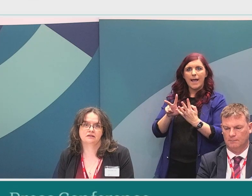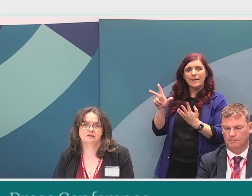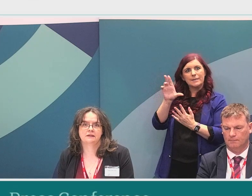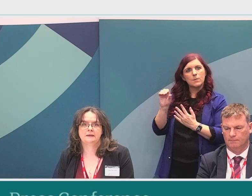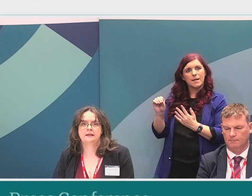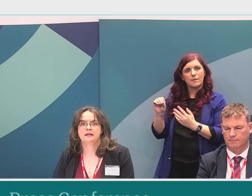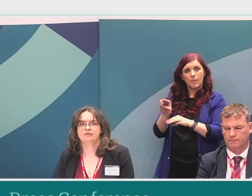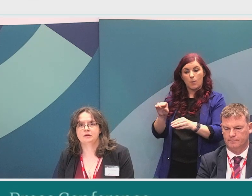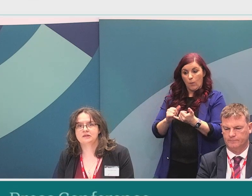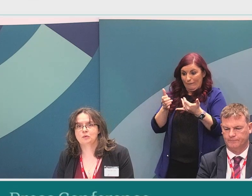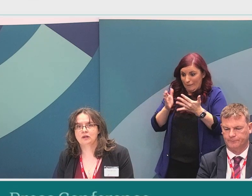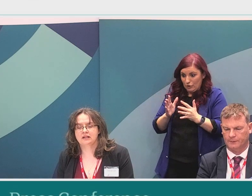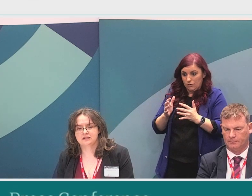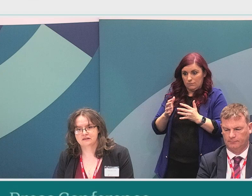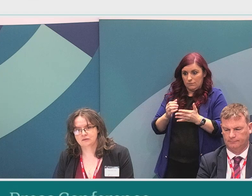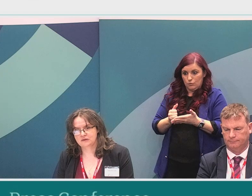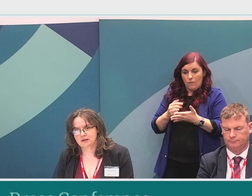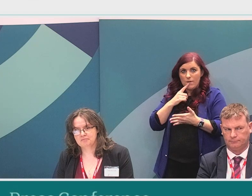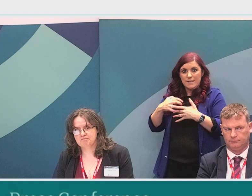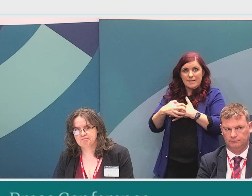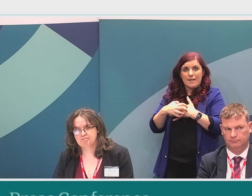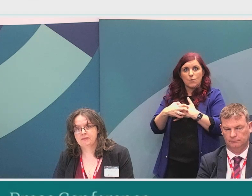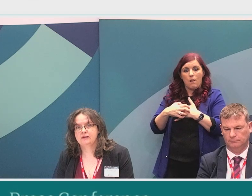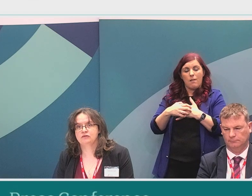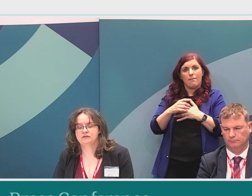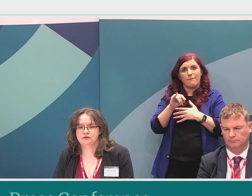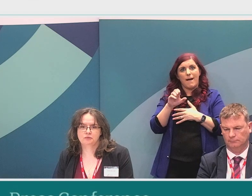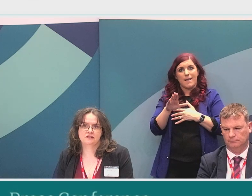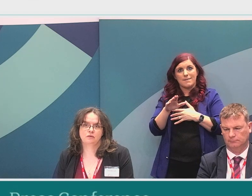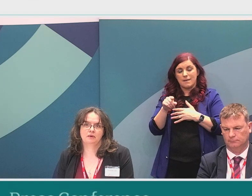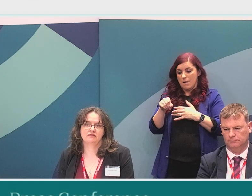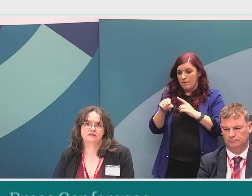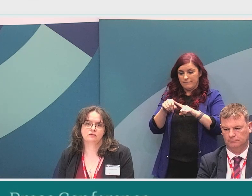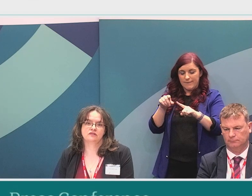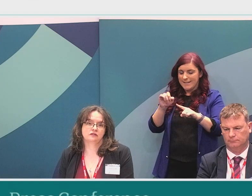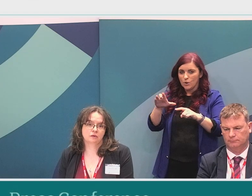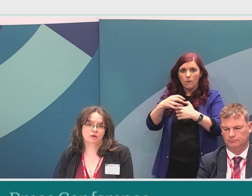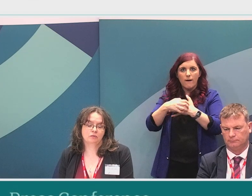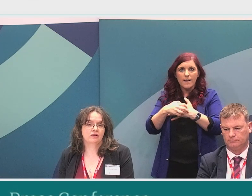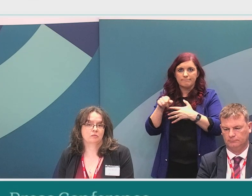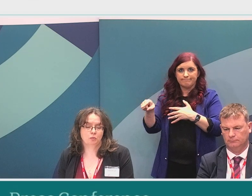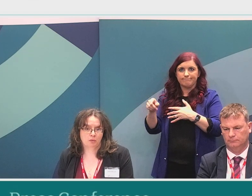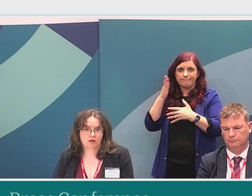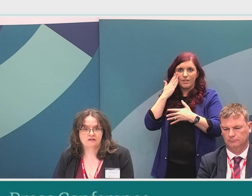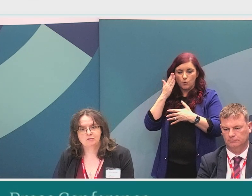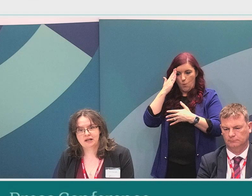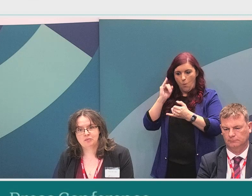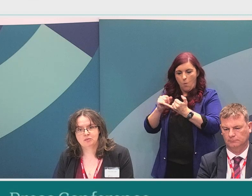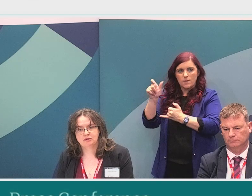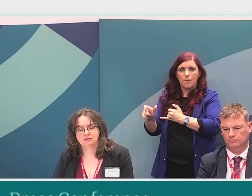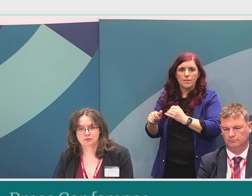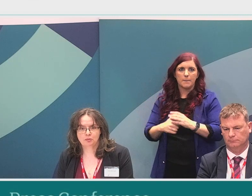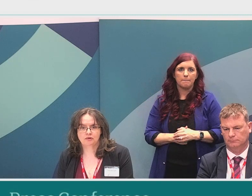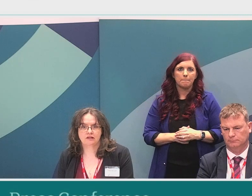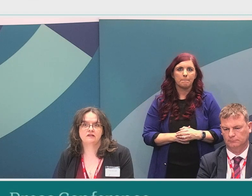that. And females are more likely to disclose than men. So 53% of women have disclosed to someone, whether that be one person, many people,